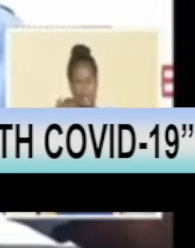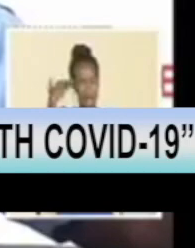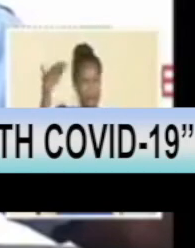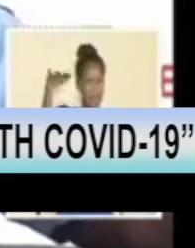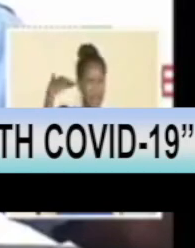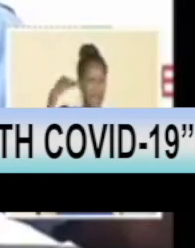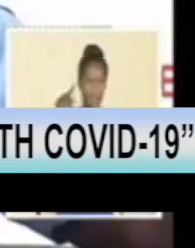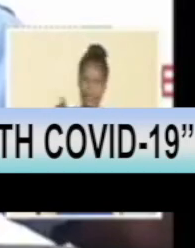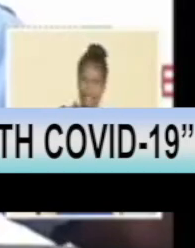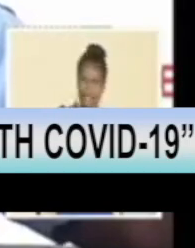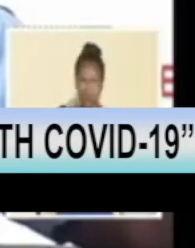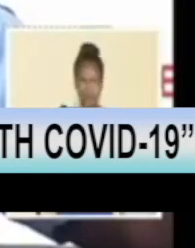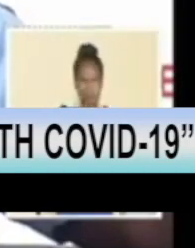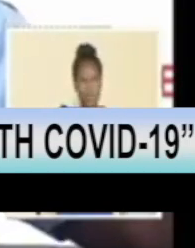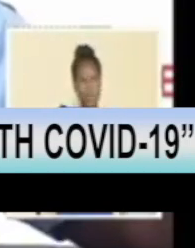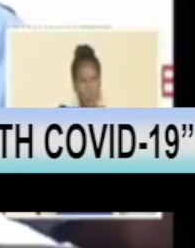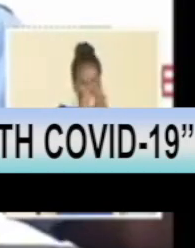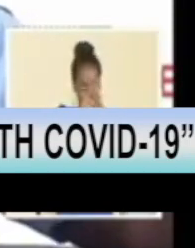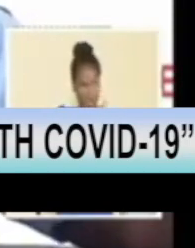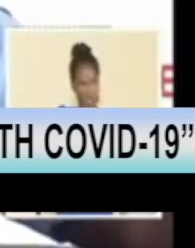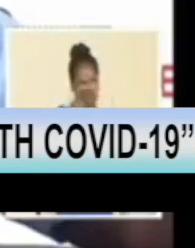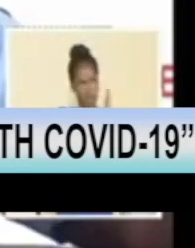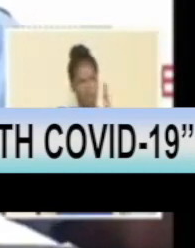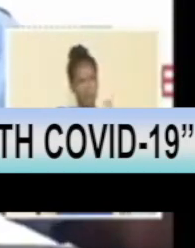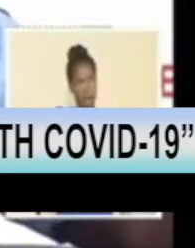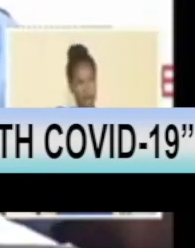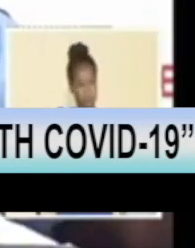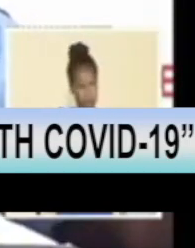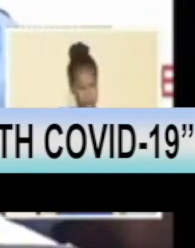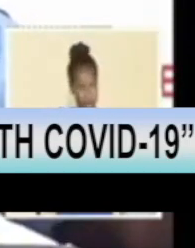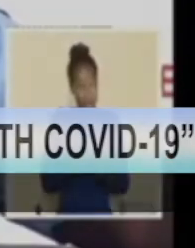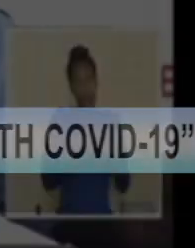a uniformed manner. Mm-hmm. But now, I don't know. It is just too much lately. Right.